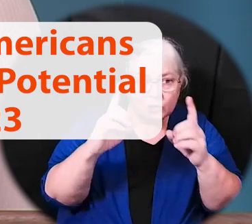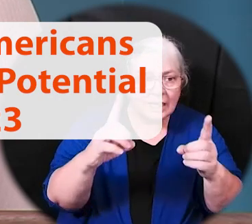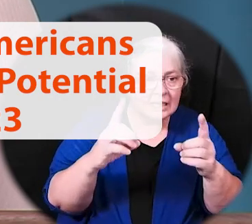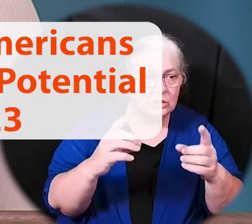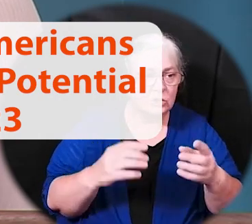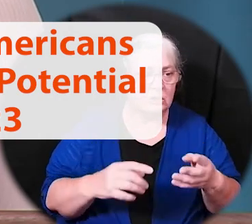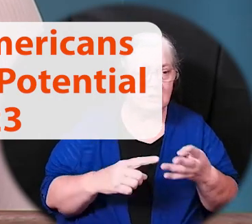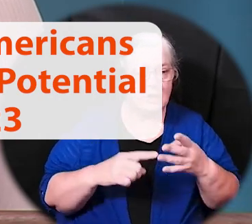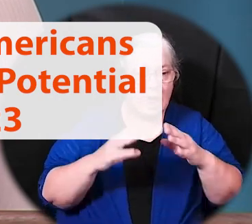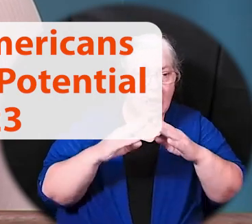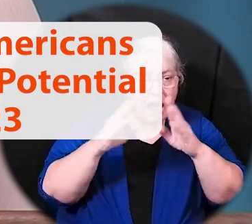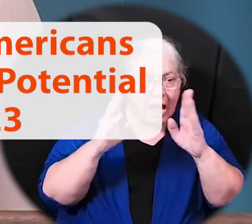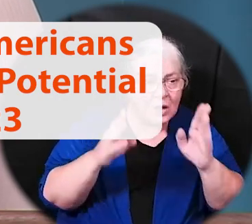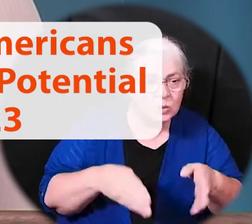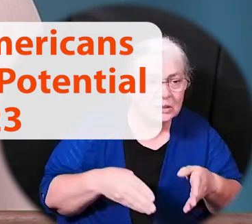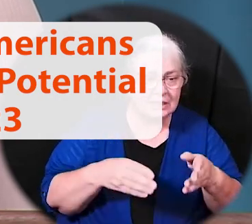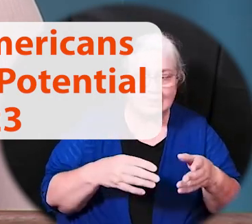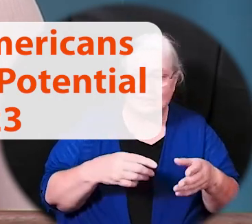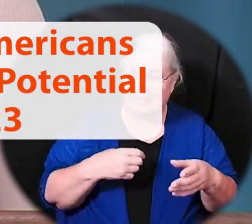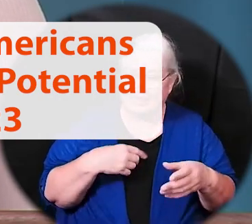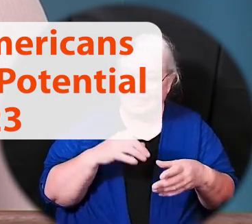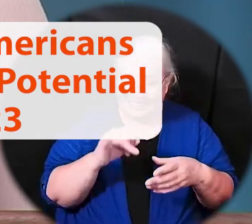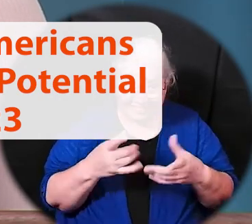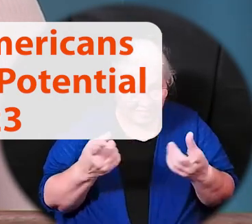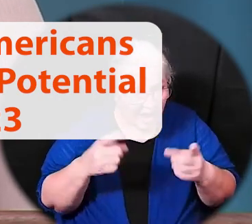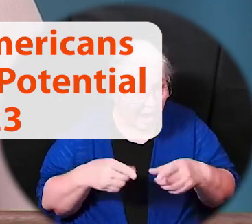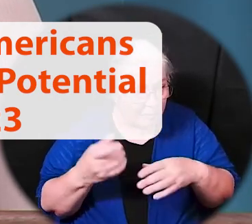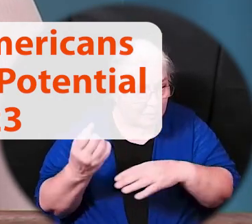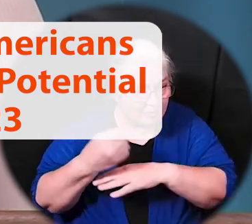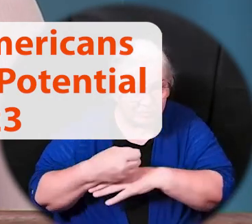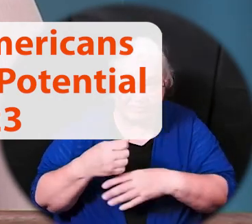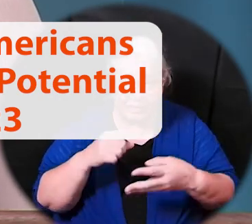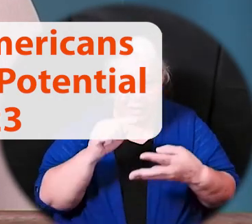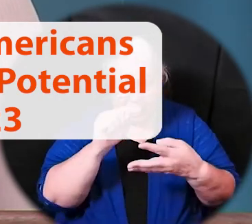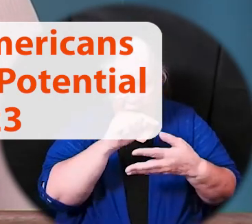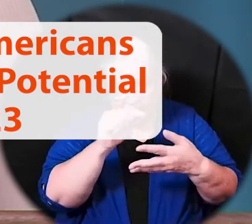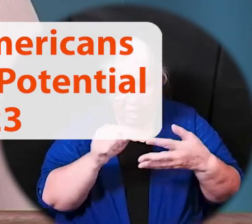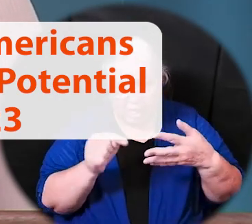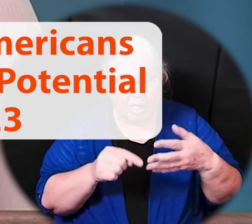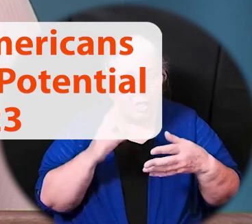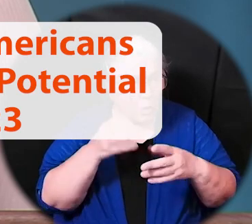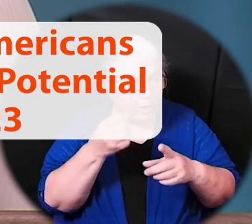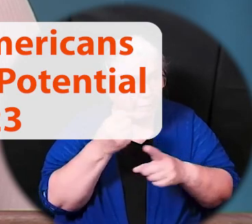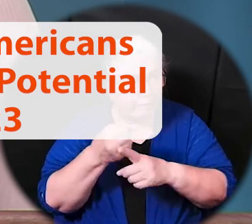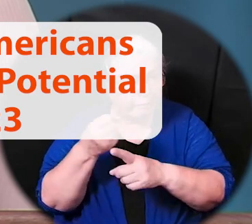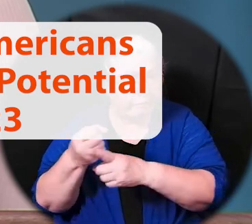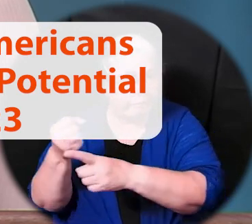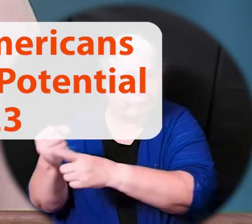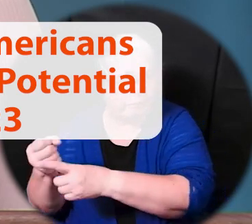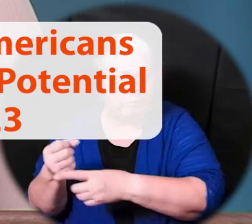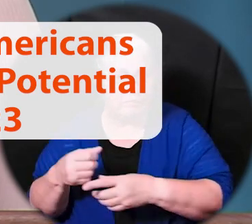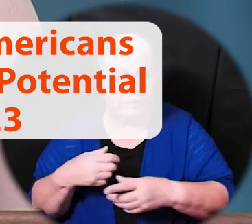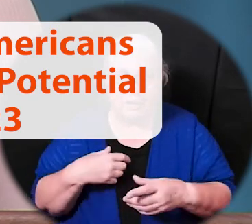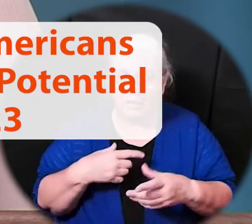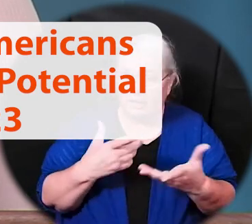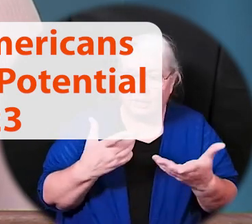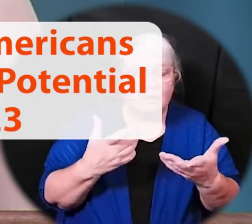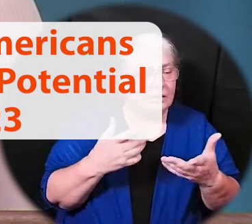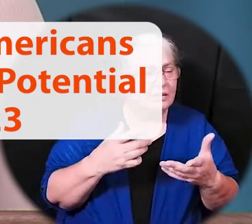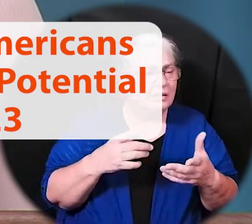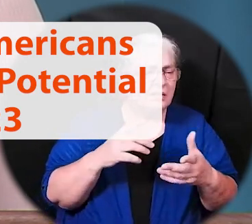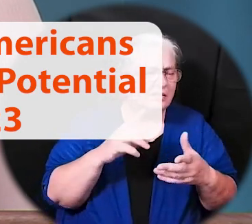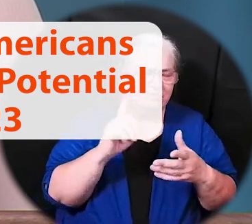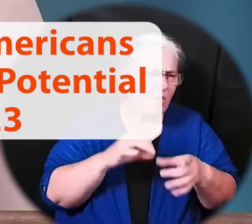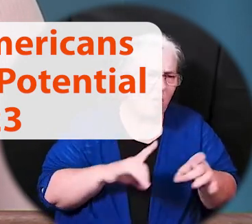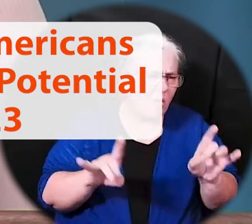this Republican shutdown happens. So we're going to continue to be very clear about it. And it is, it is something that they can